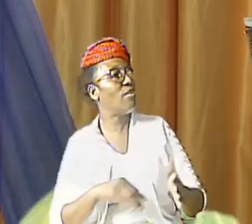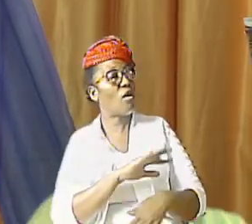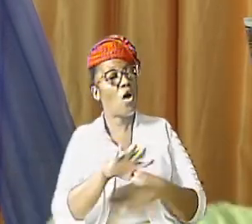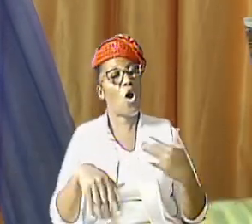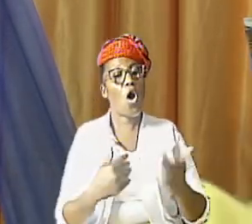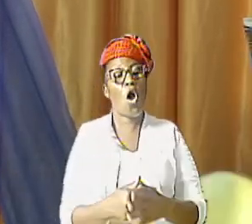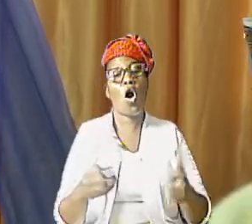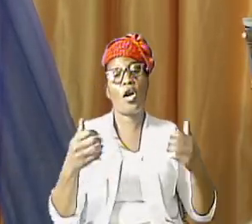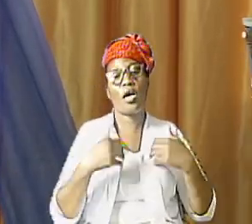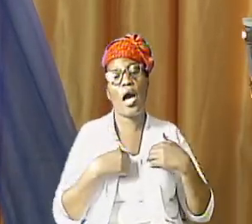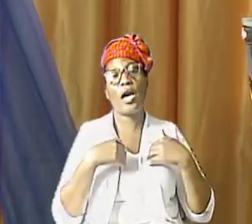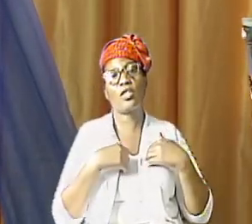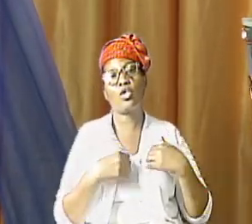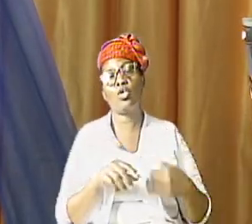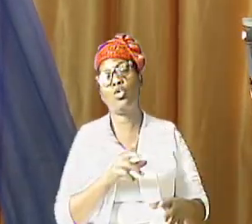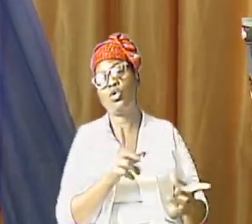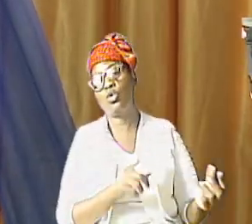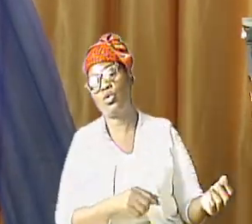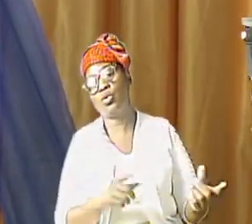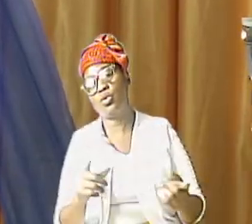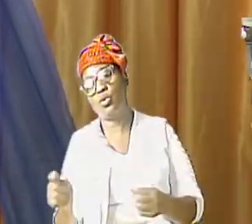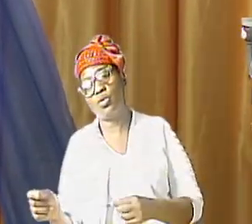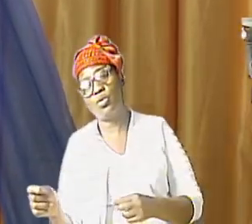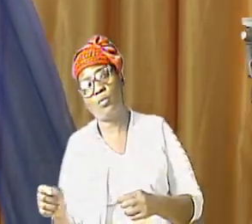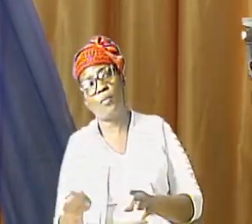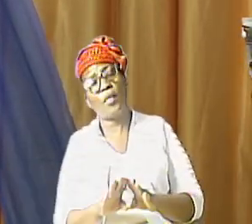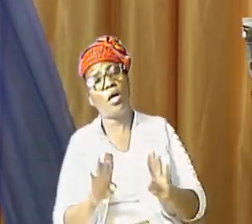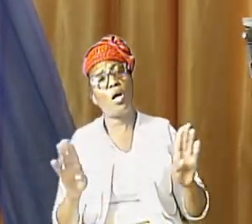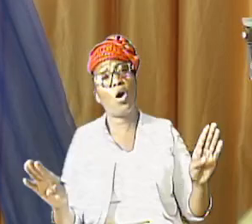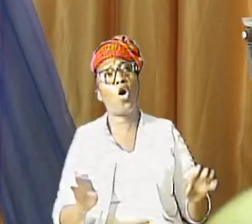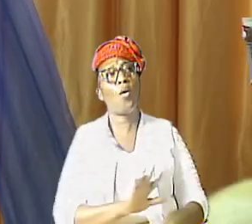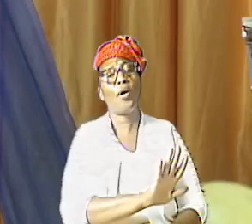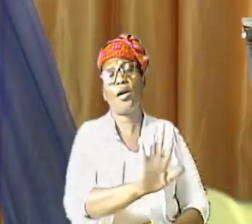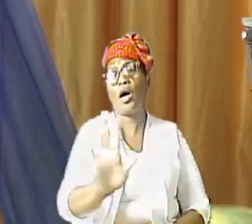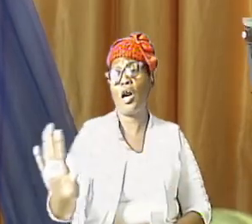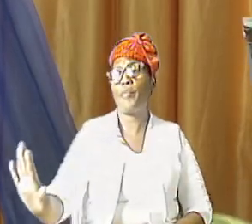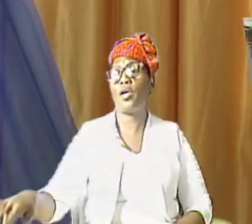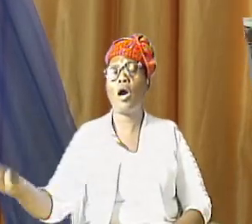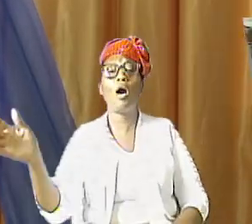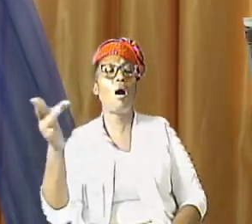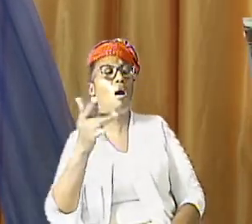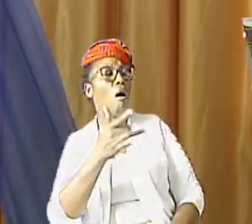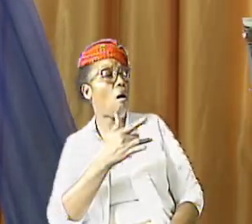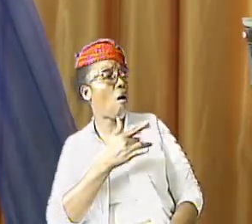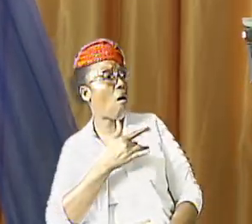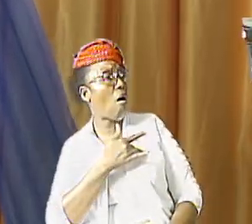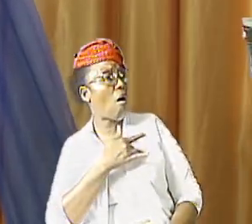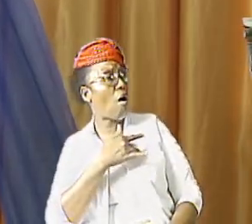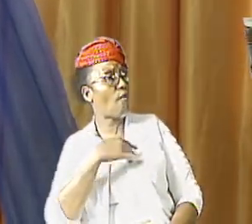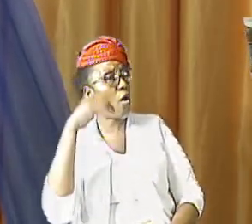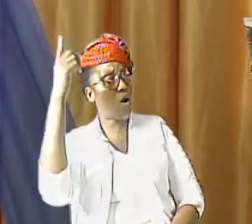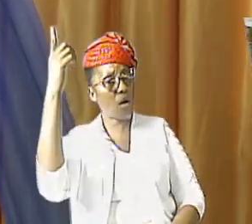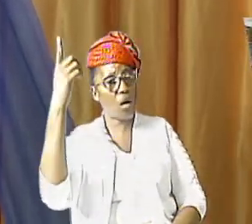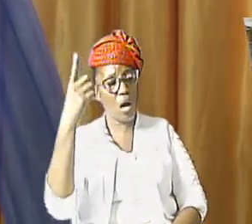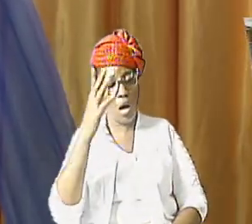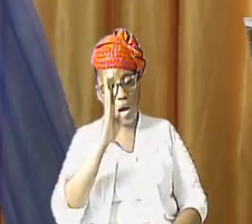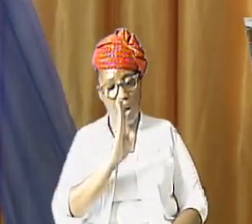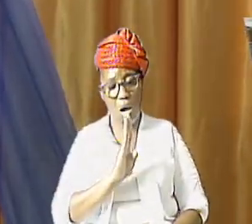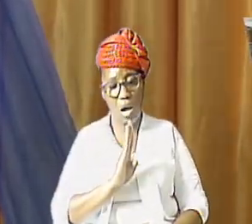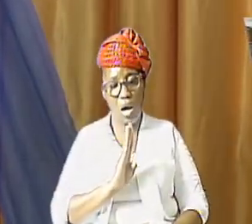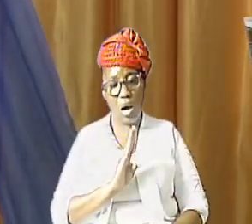already here. All you got to do is open up your heart.